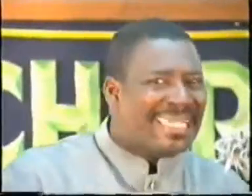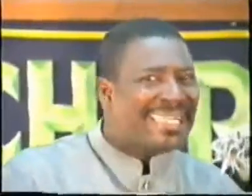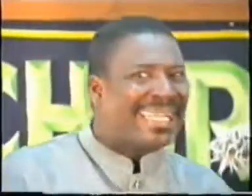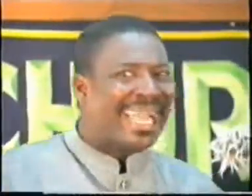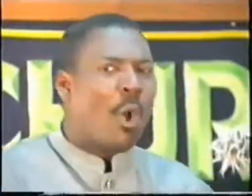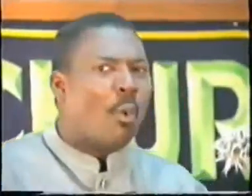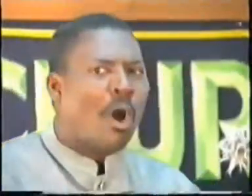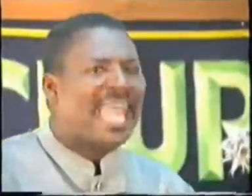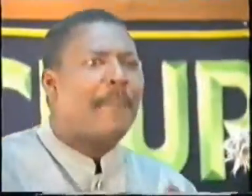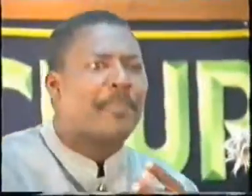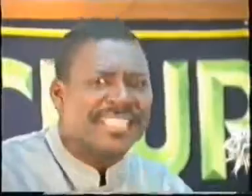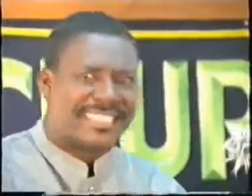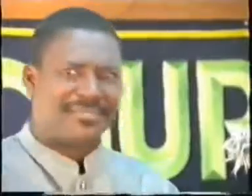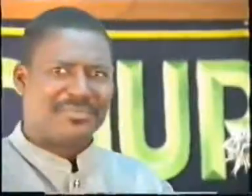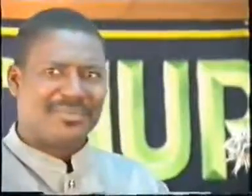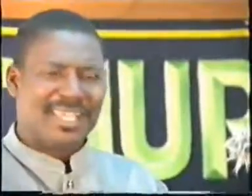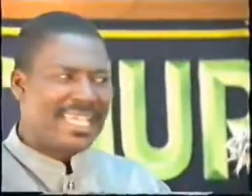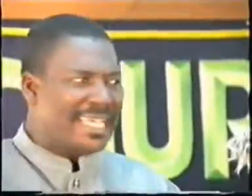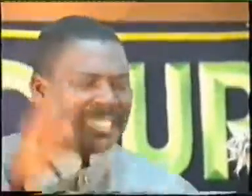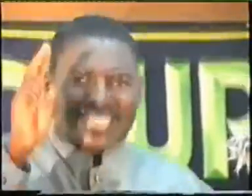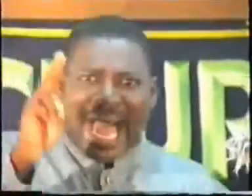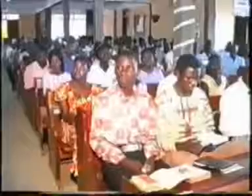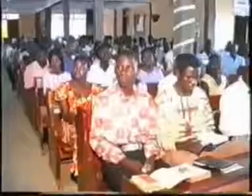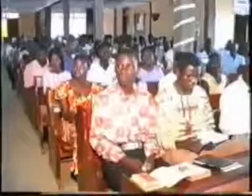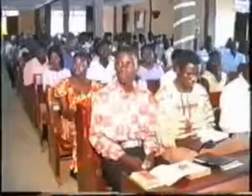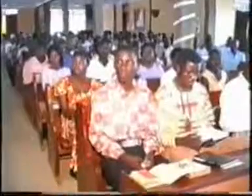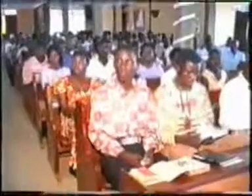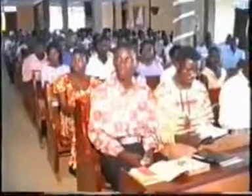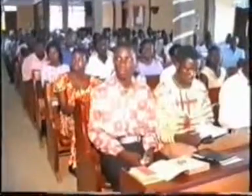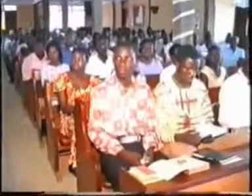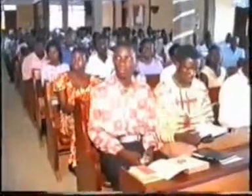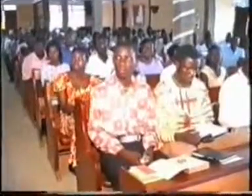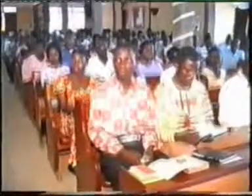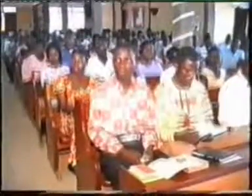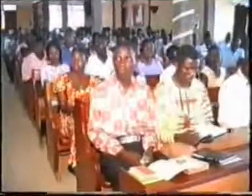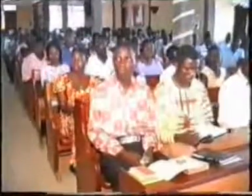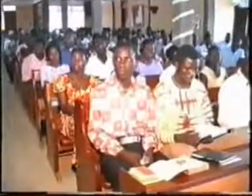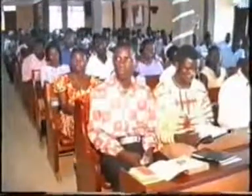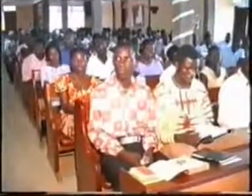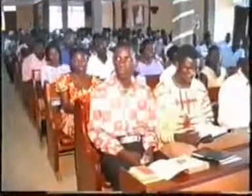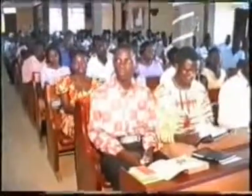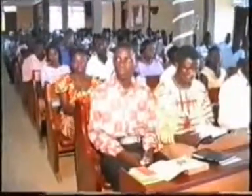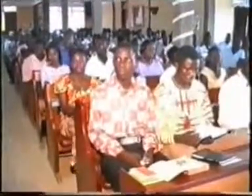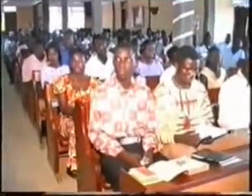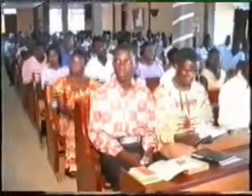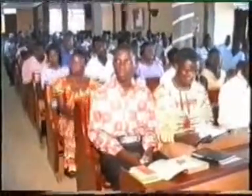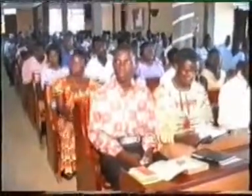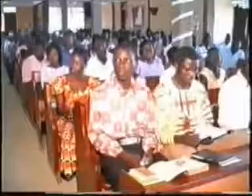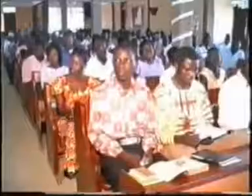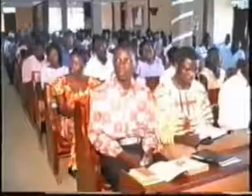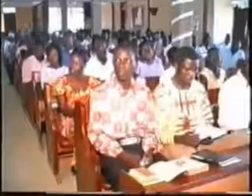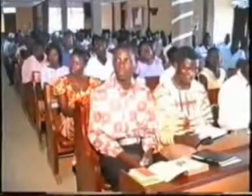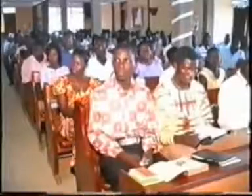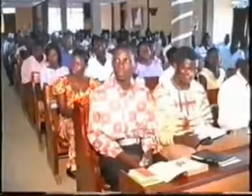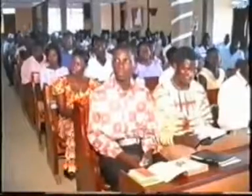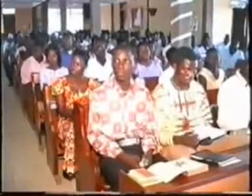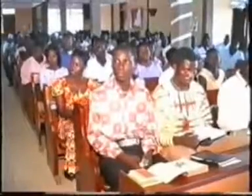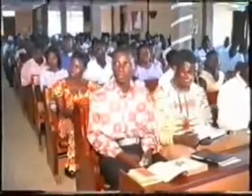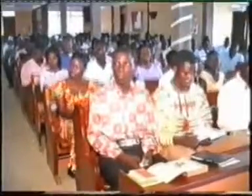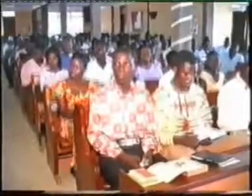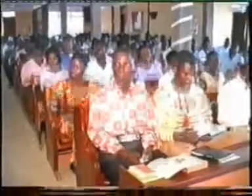And number two, Melchizedek was a priest. Sa enema mienu a ohene Melchizedek okuta aye no.